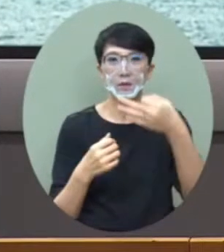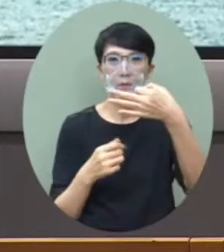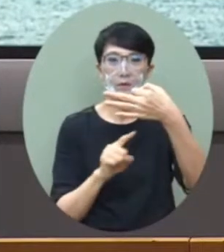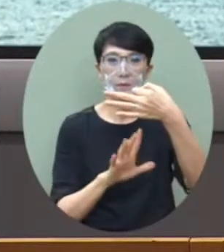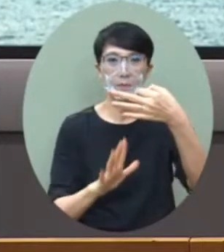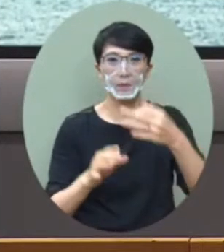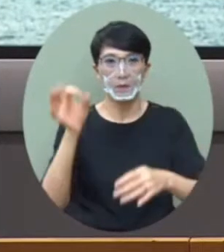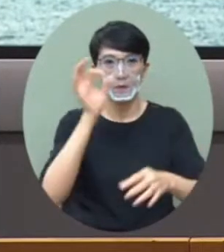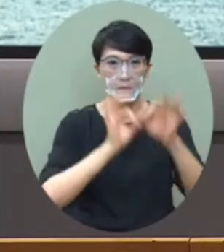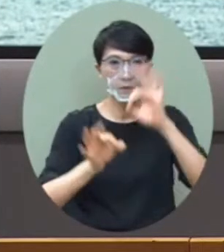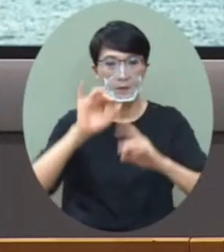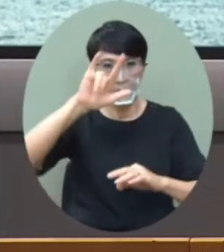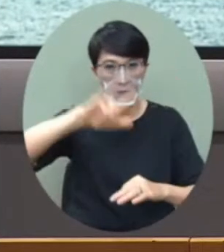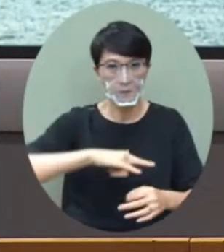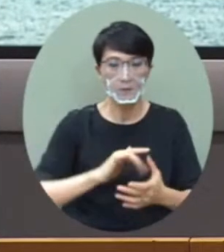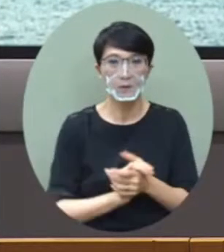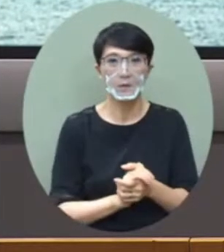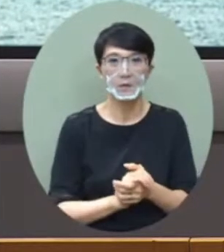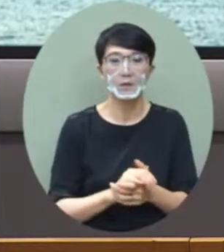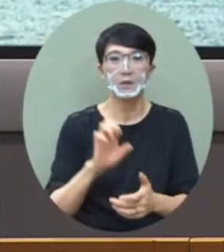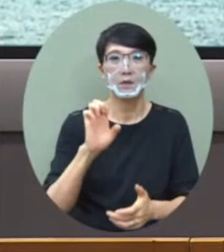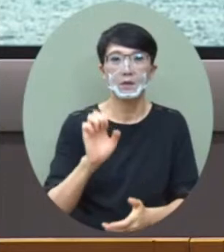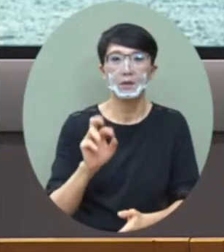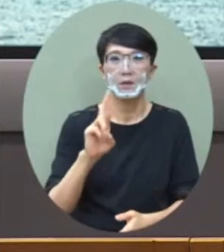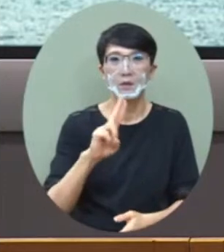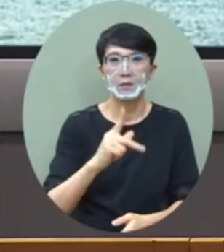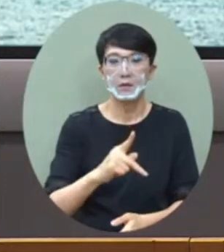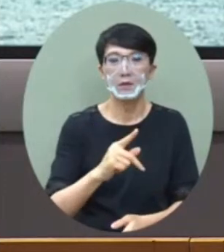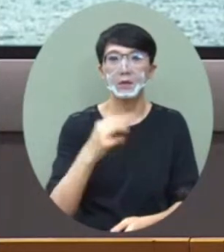arrived from Singapore on the 15th of March on